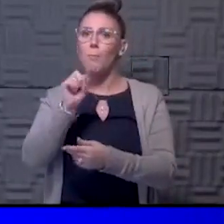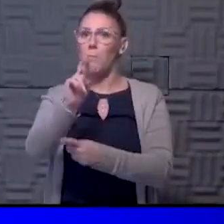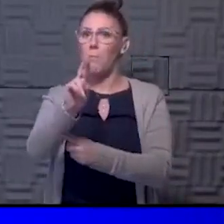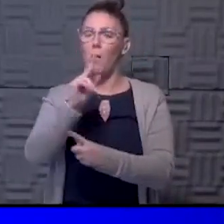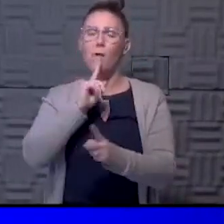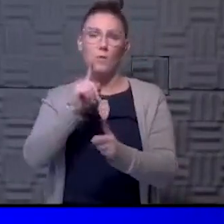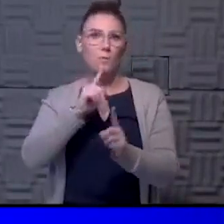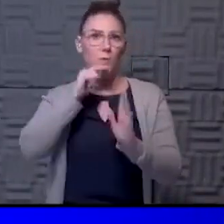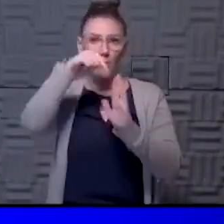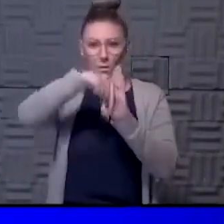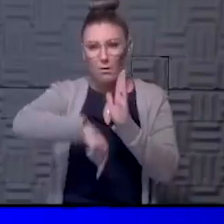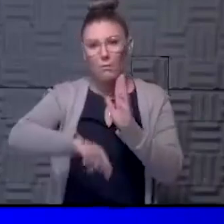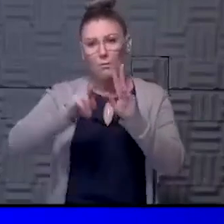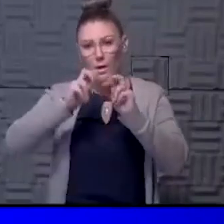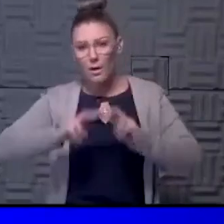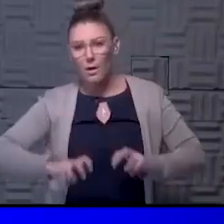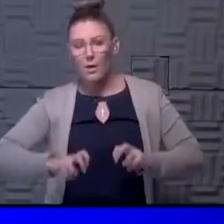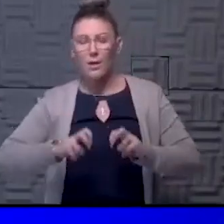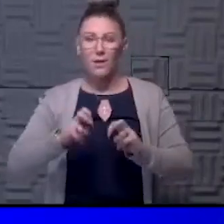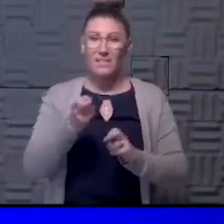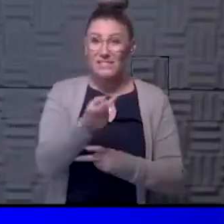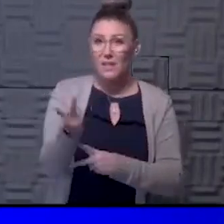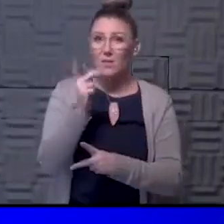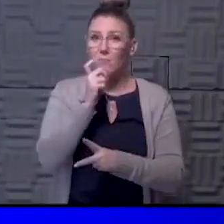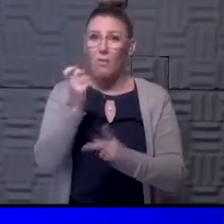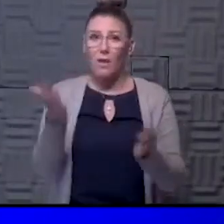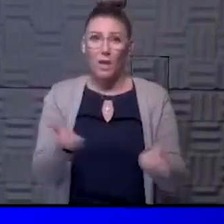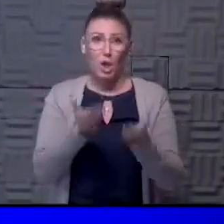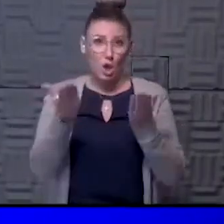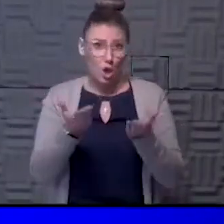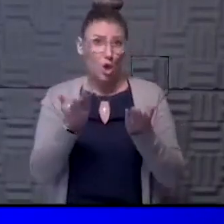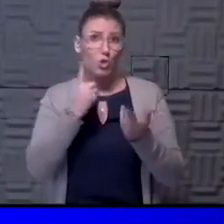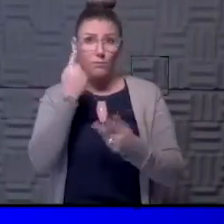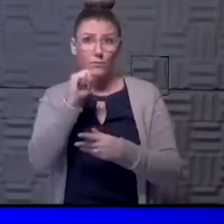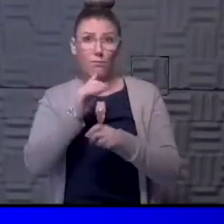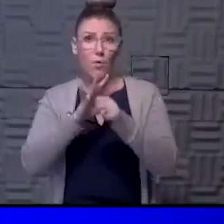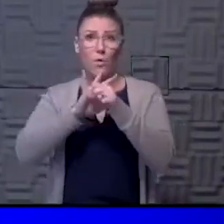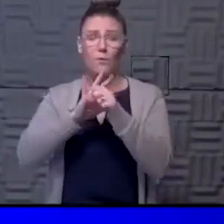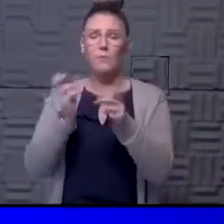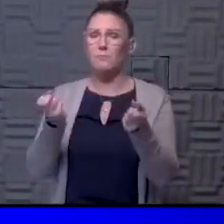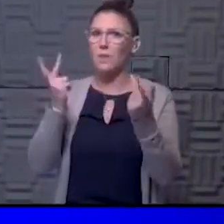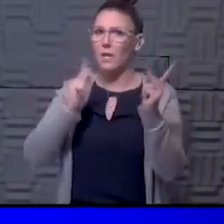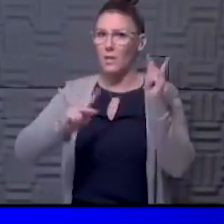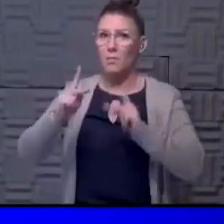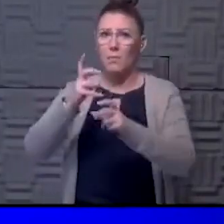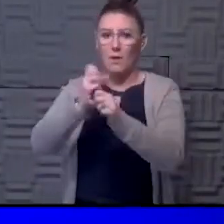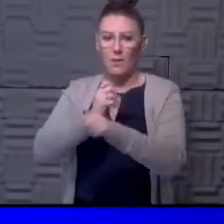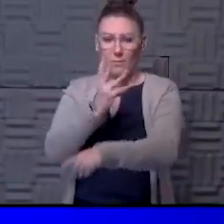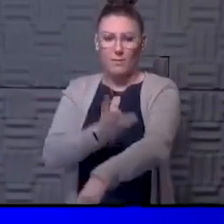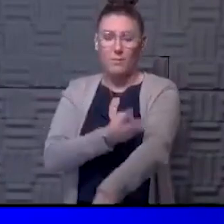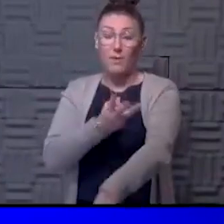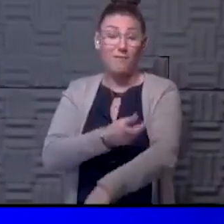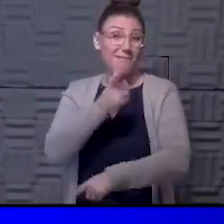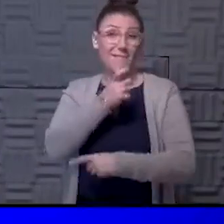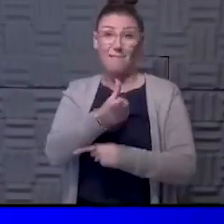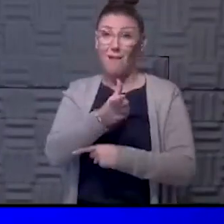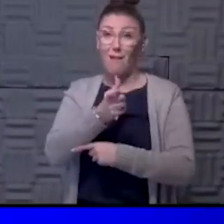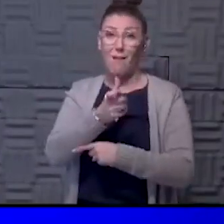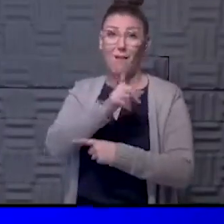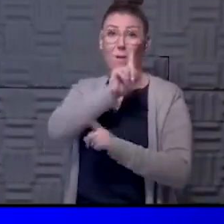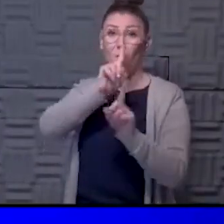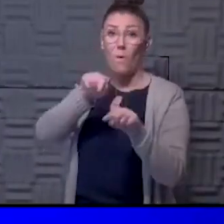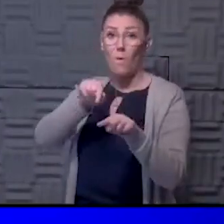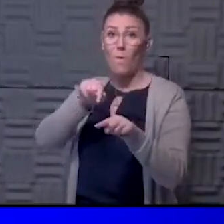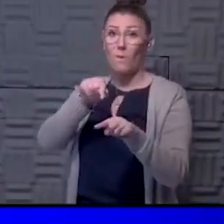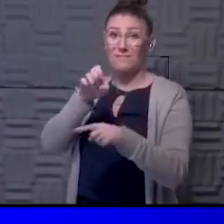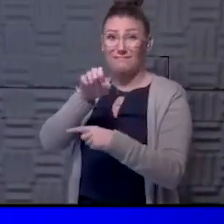weren't even here for COVID. So we've had a pretty good result of people who have gotten the infusion and not had to come into the hospital. And just as Dr. Barr and